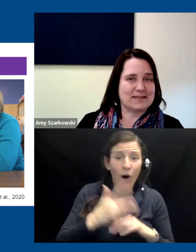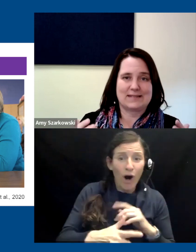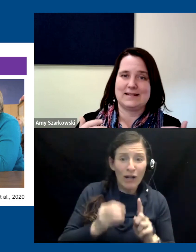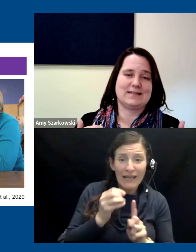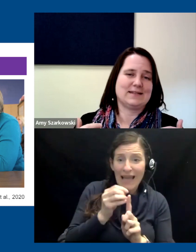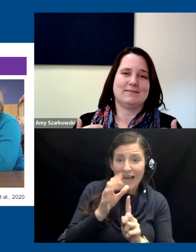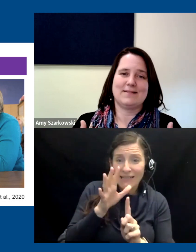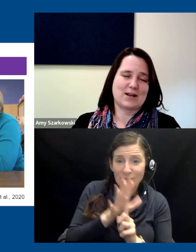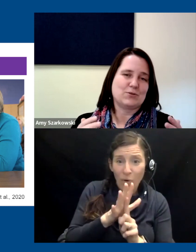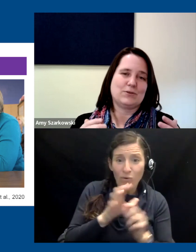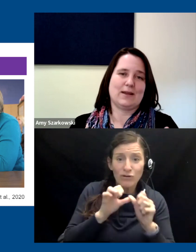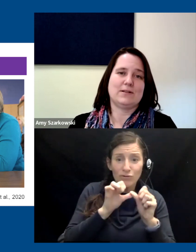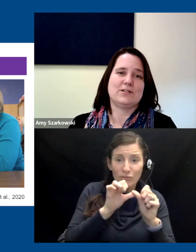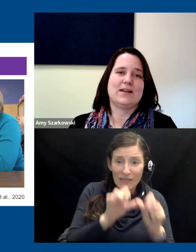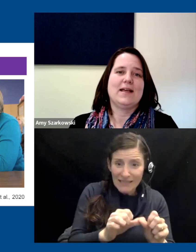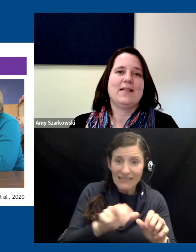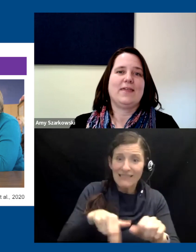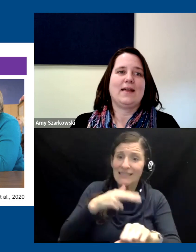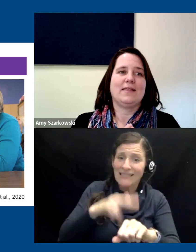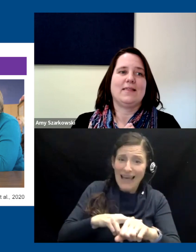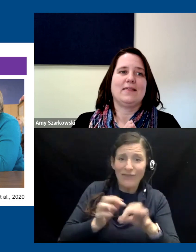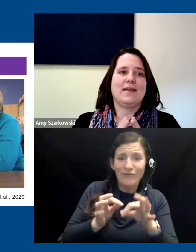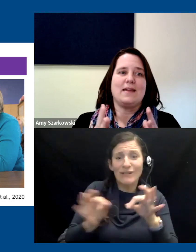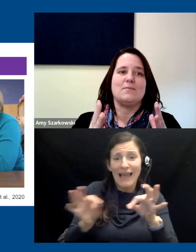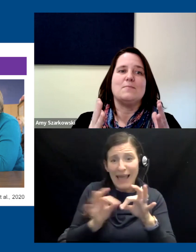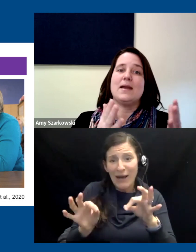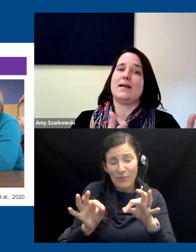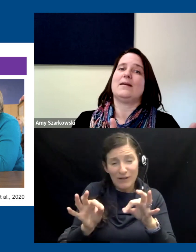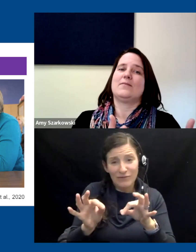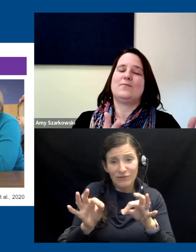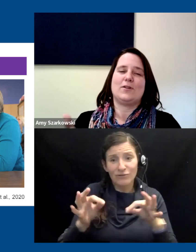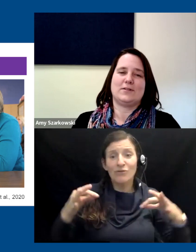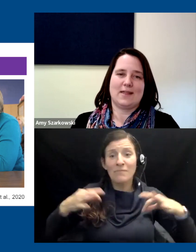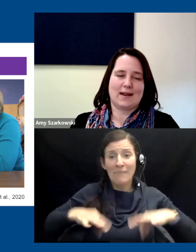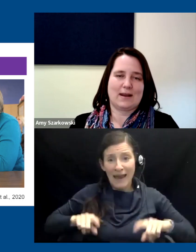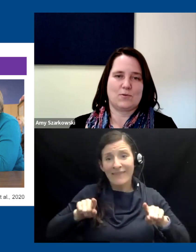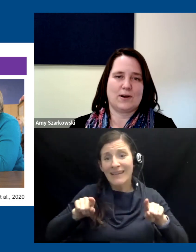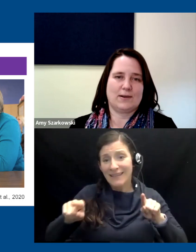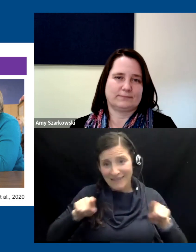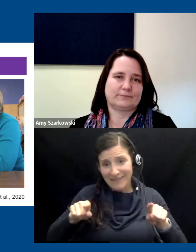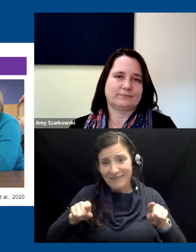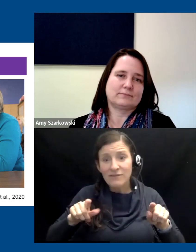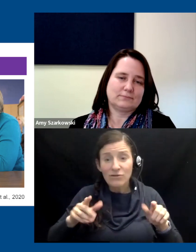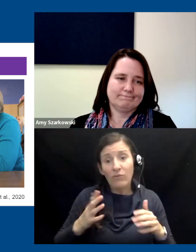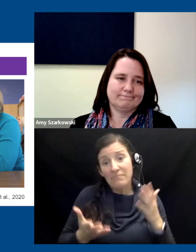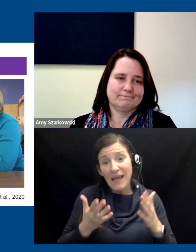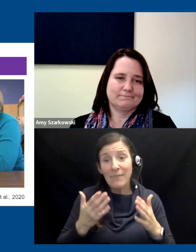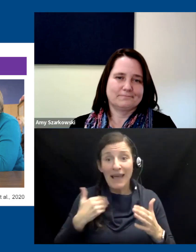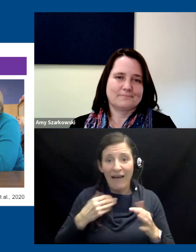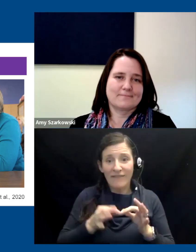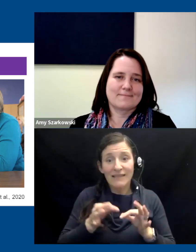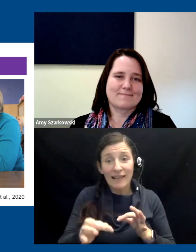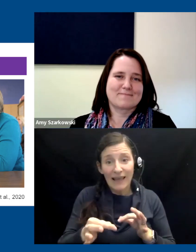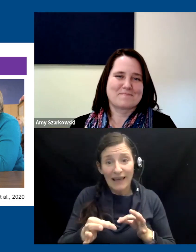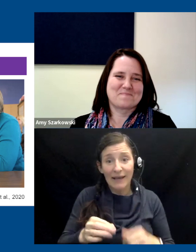to consistent natural language that they may fall into that category.